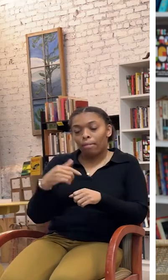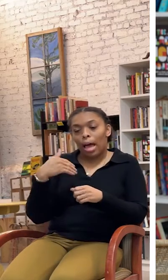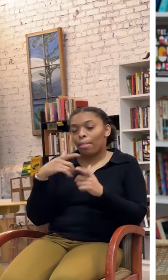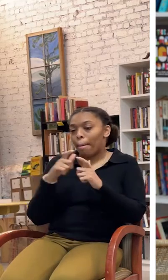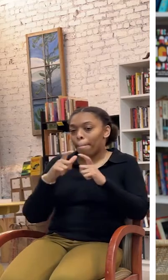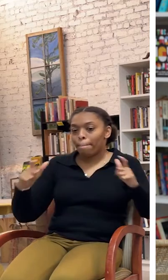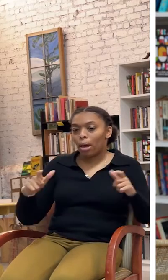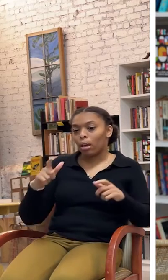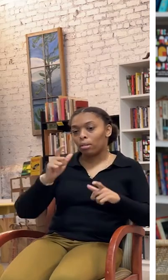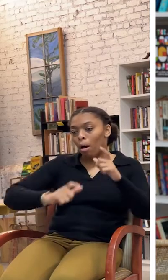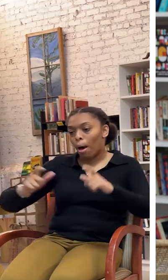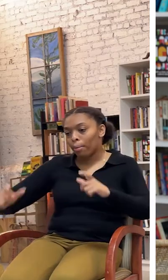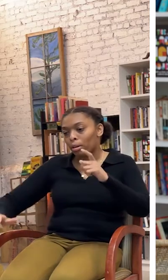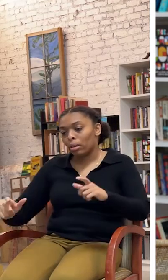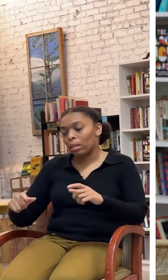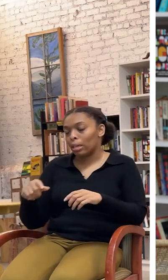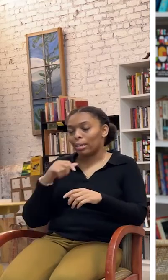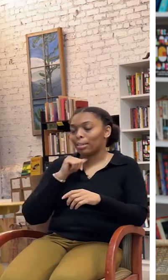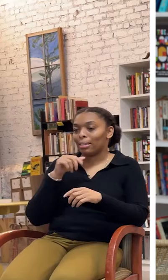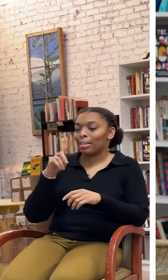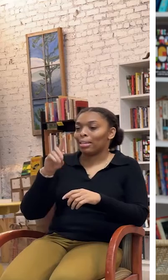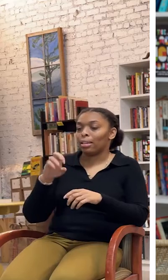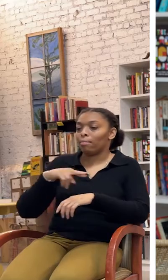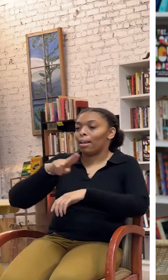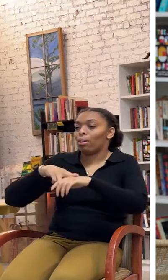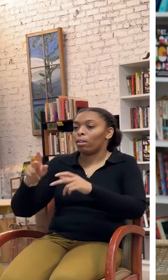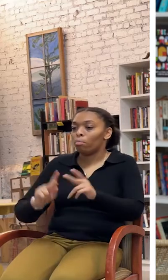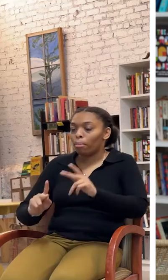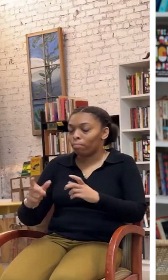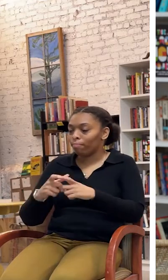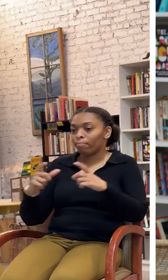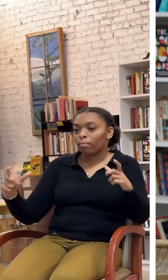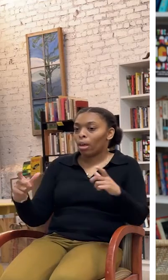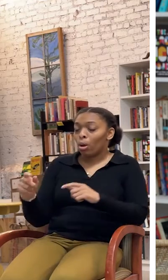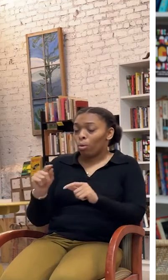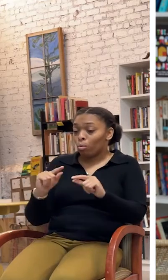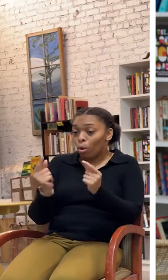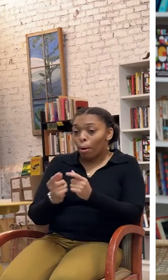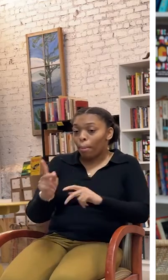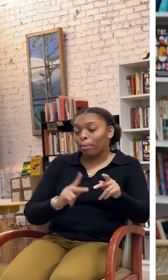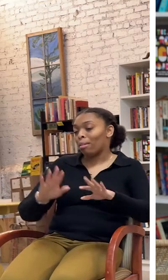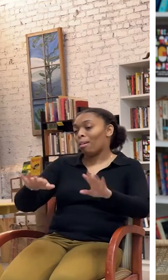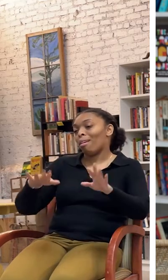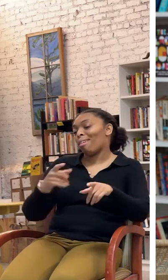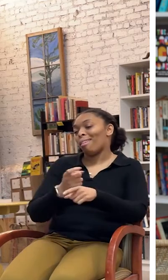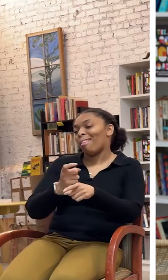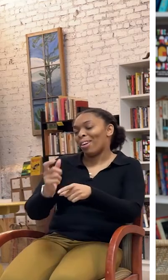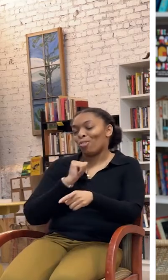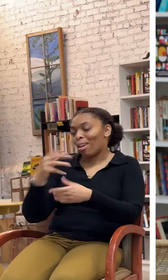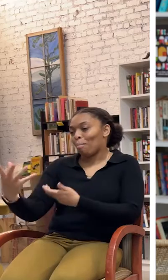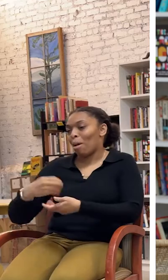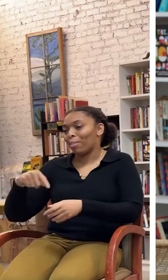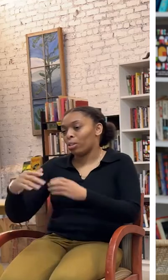biggest population of denationalized people. Literally the biggest group of people that were told, you know what, just kidding, you're not a part of this